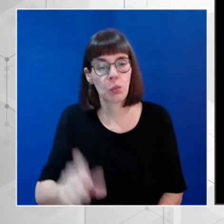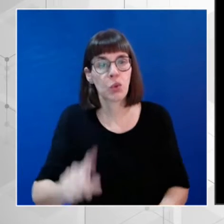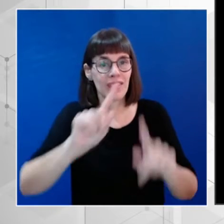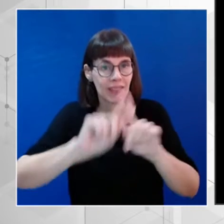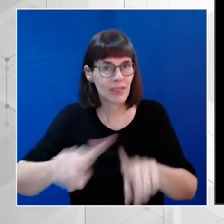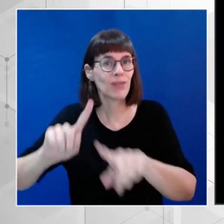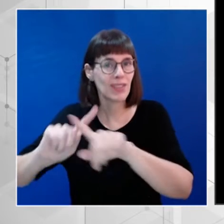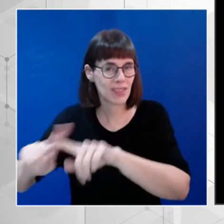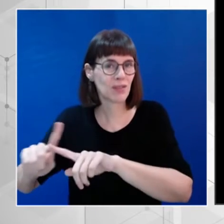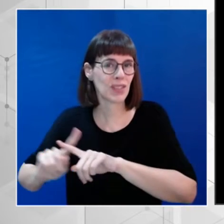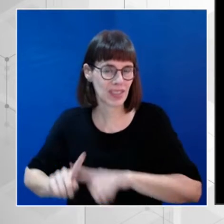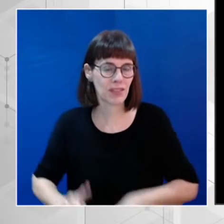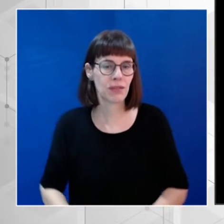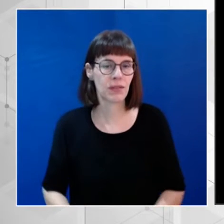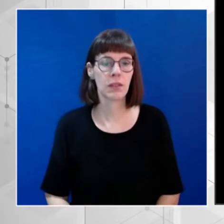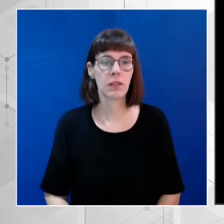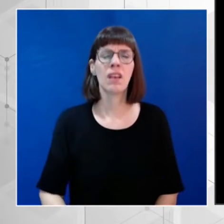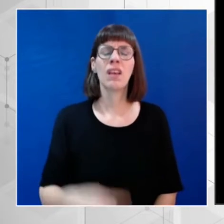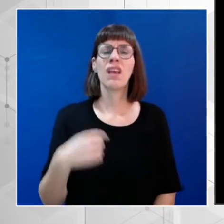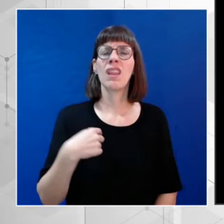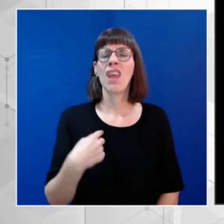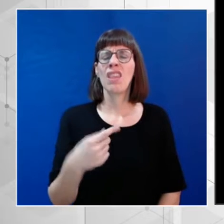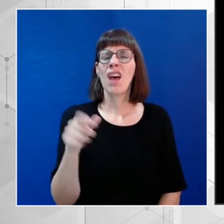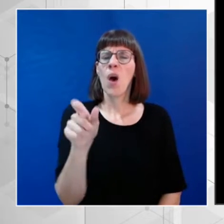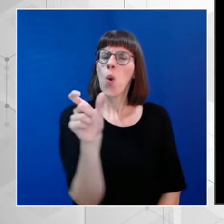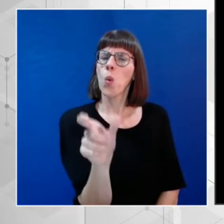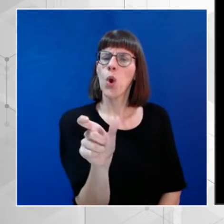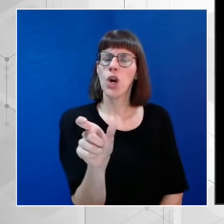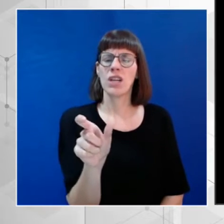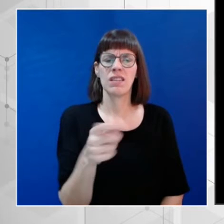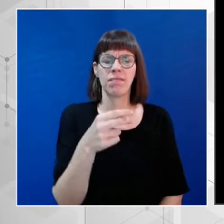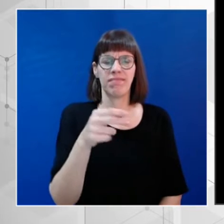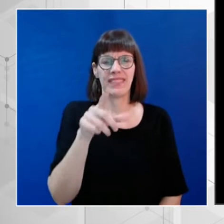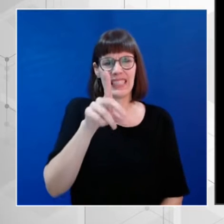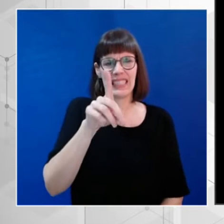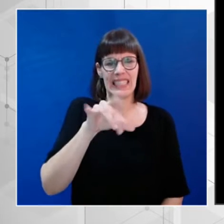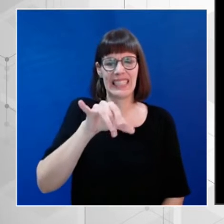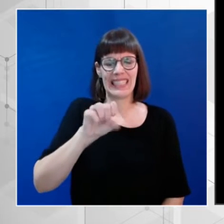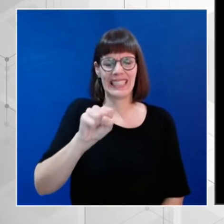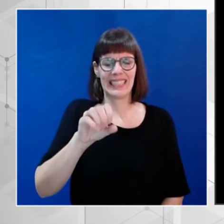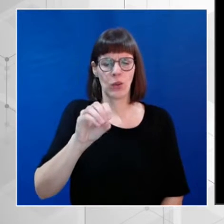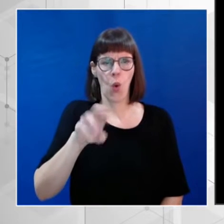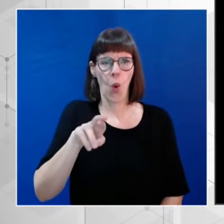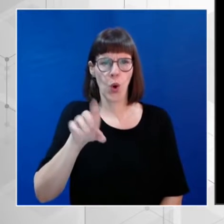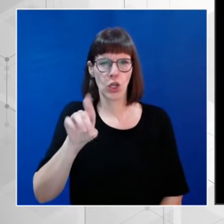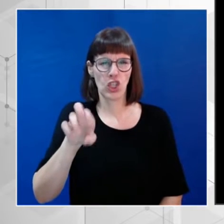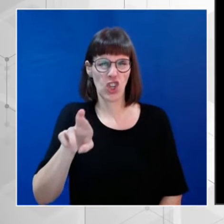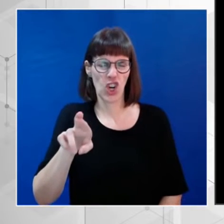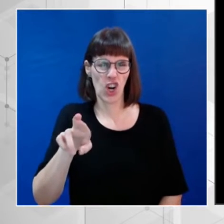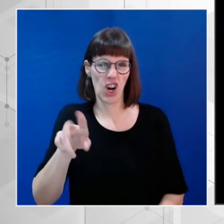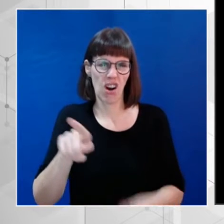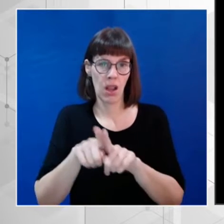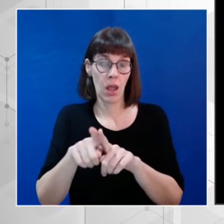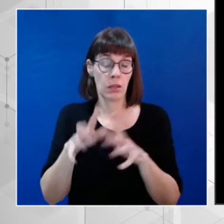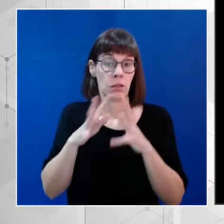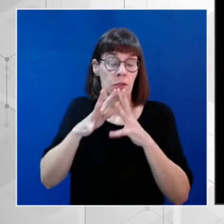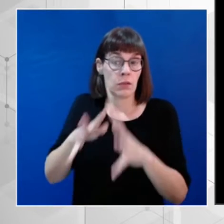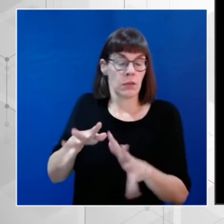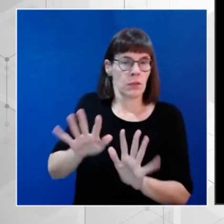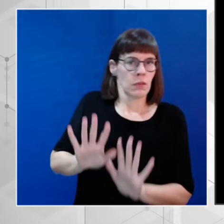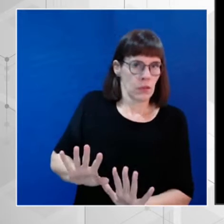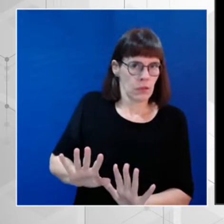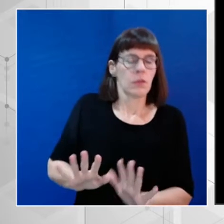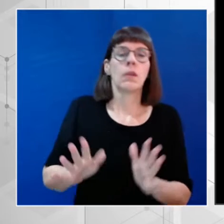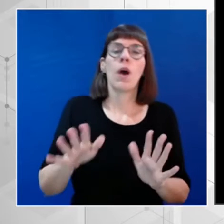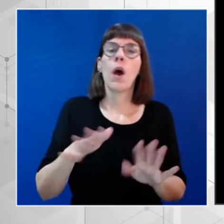I hate the term disorder. I think using the term condition is a lot better, especially since these conditions can